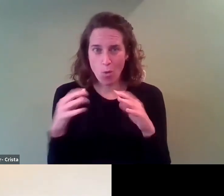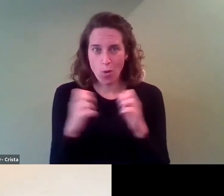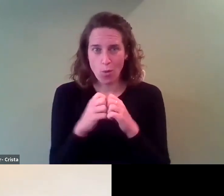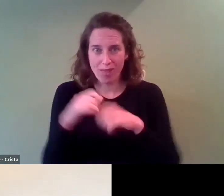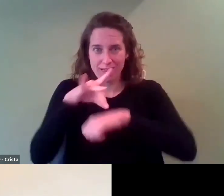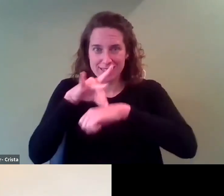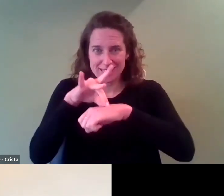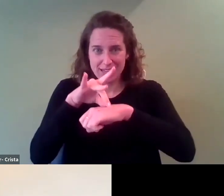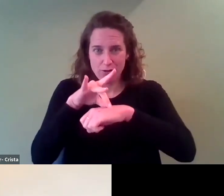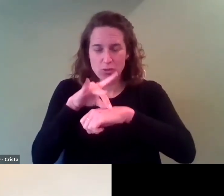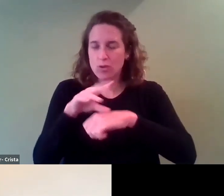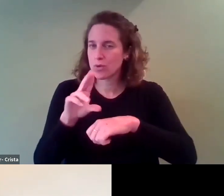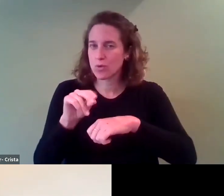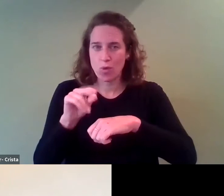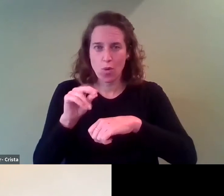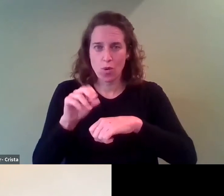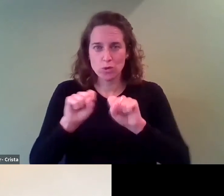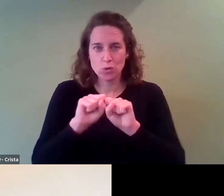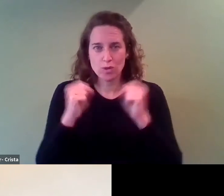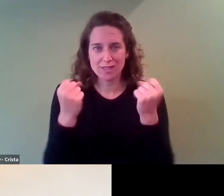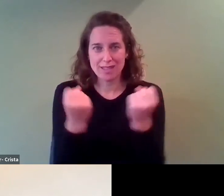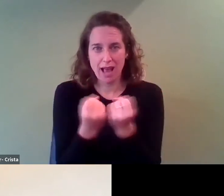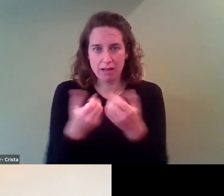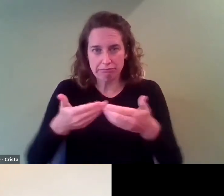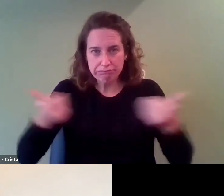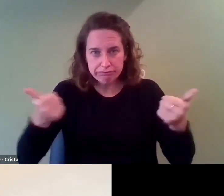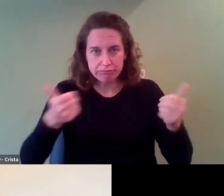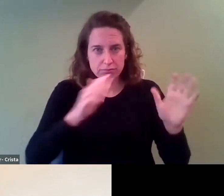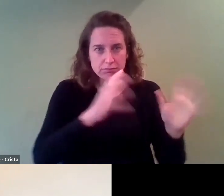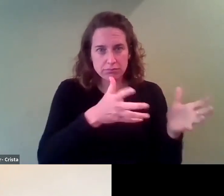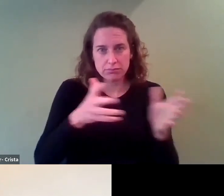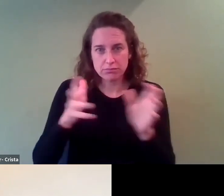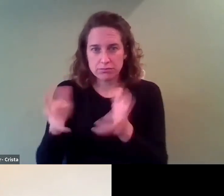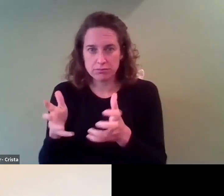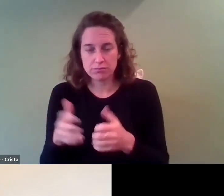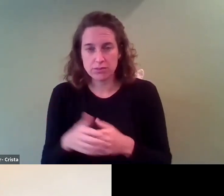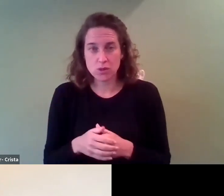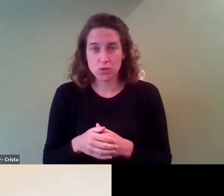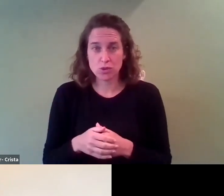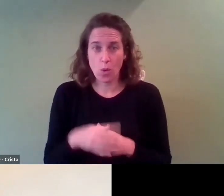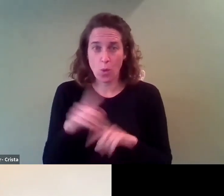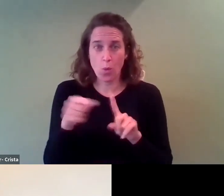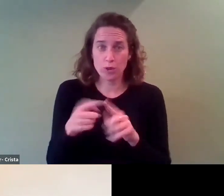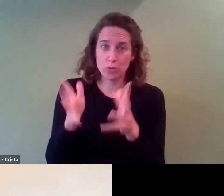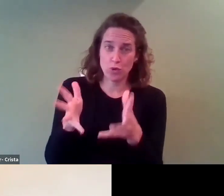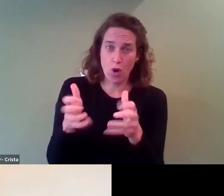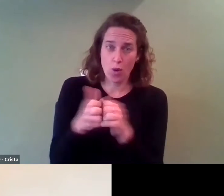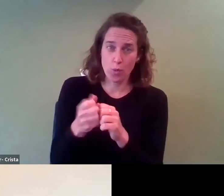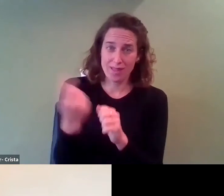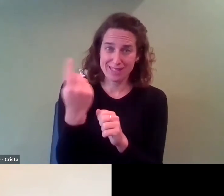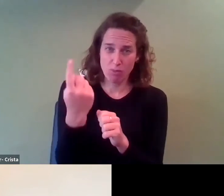the fabric of society. So you almost don't even know who you're talking to and what they believe. And I